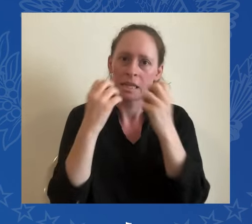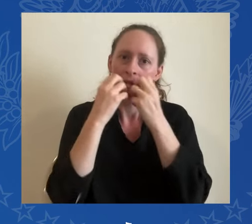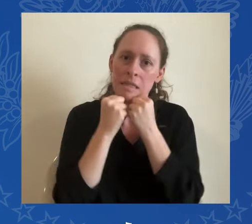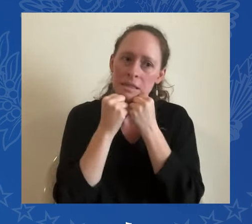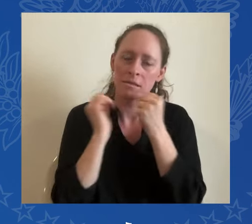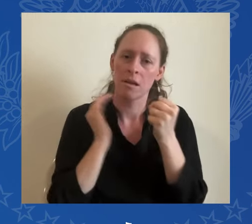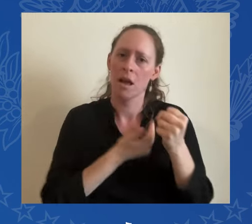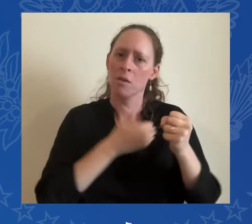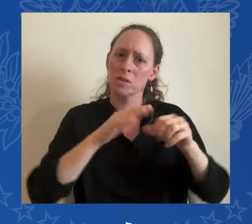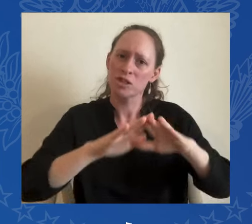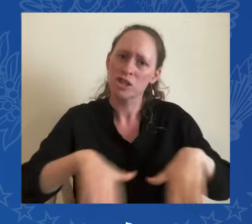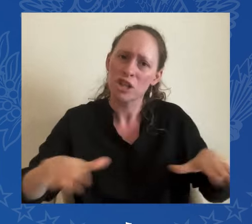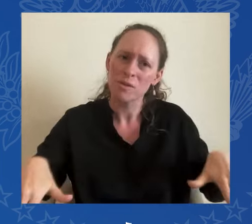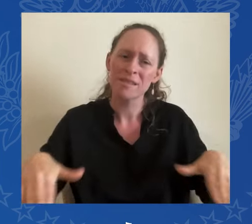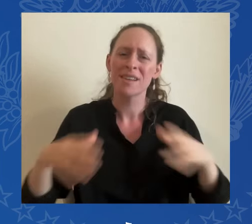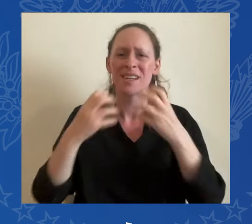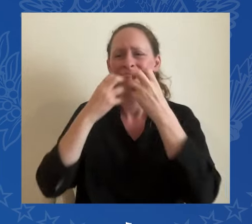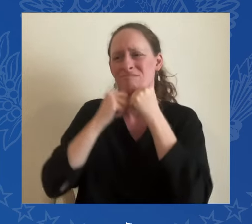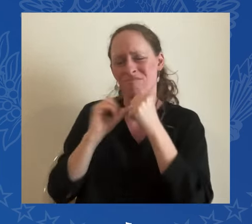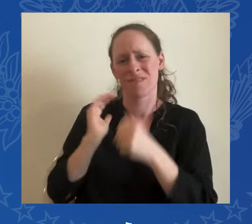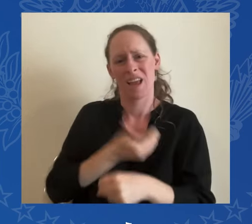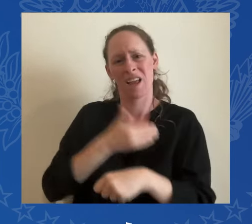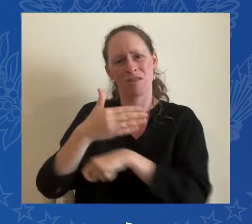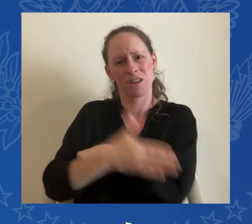that invisible line.